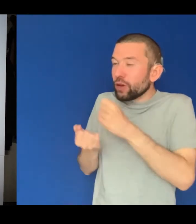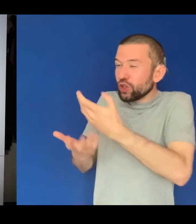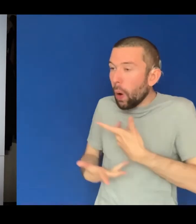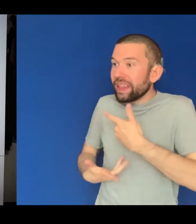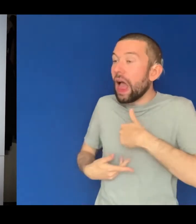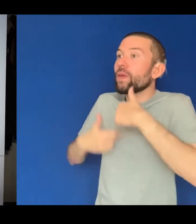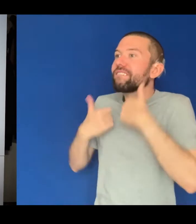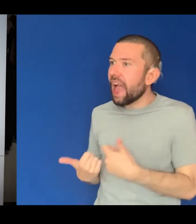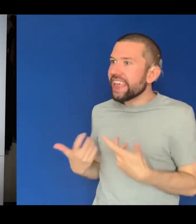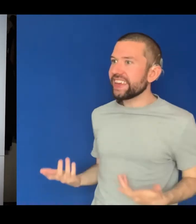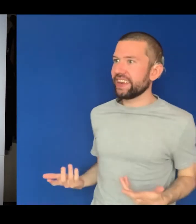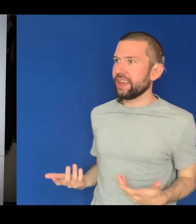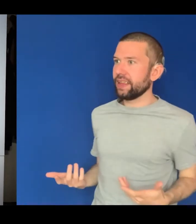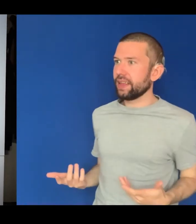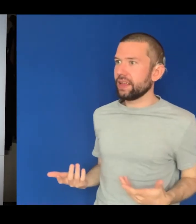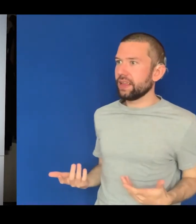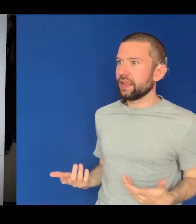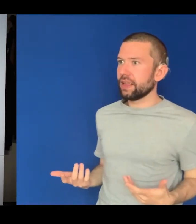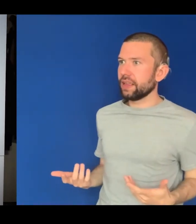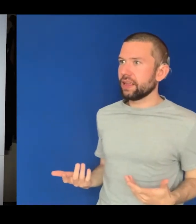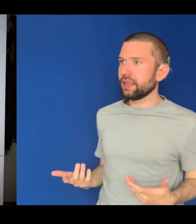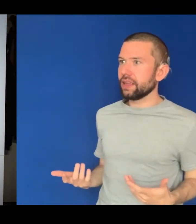fine.